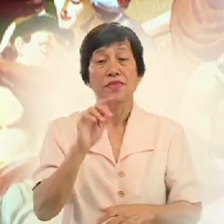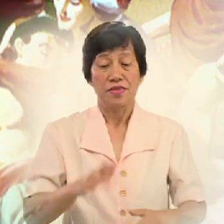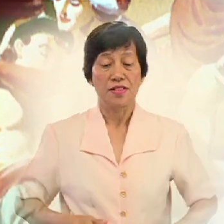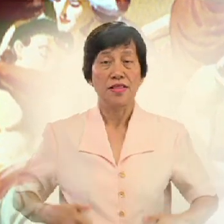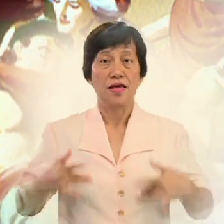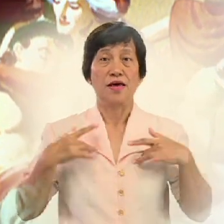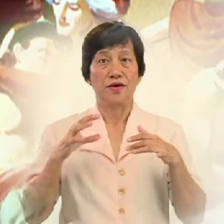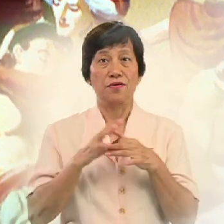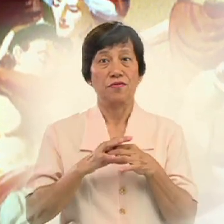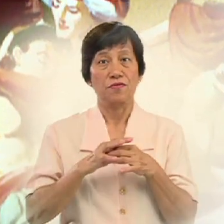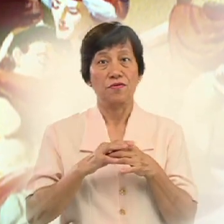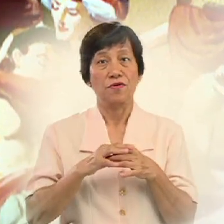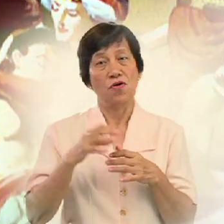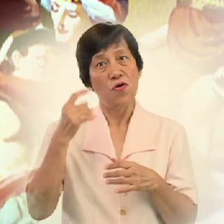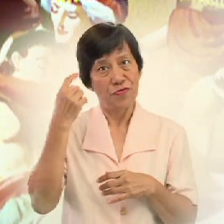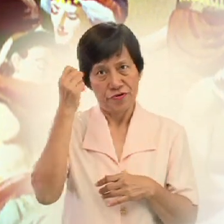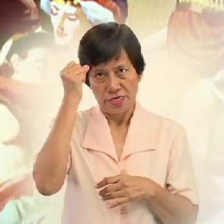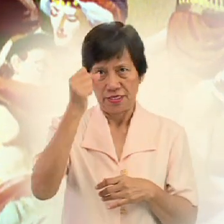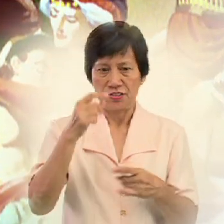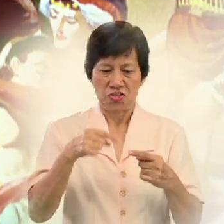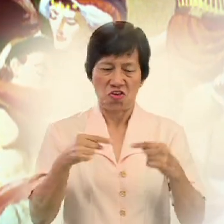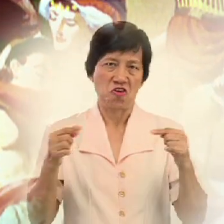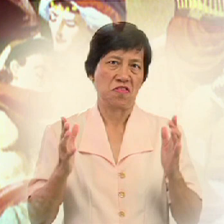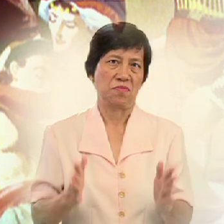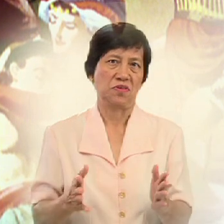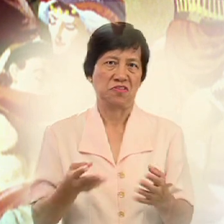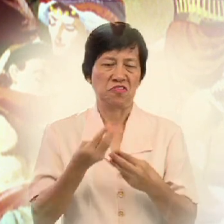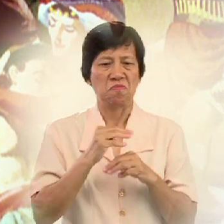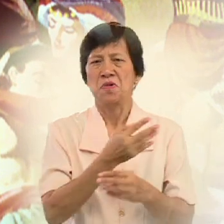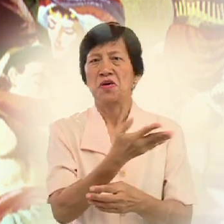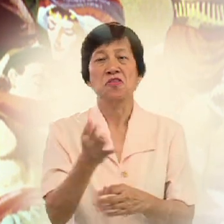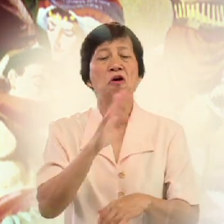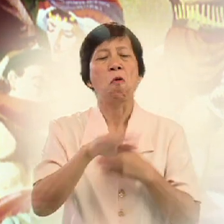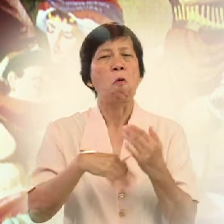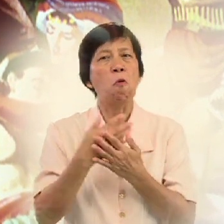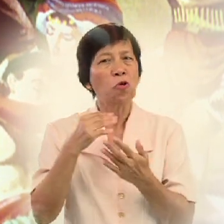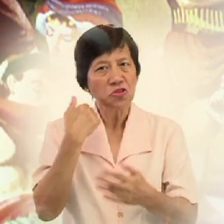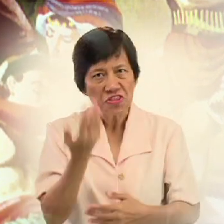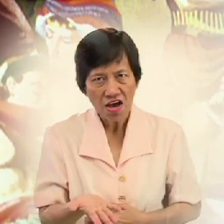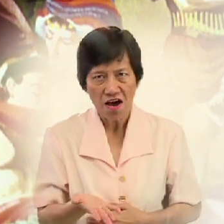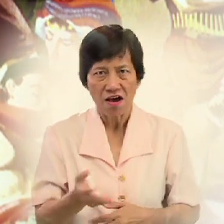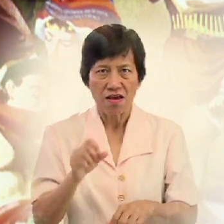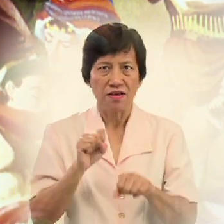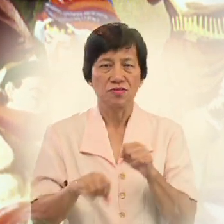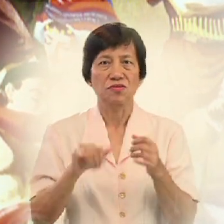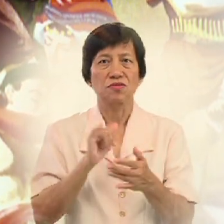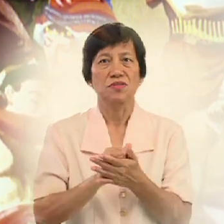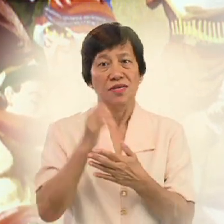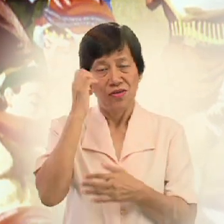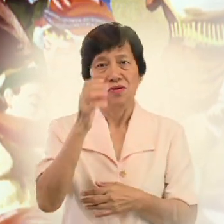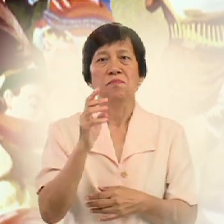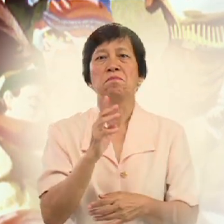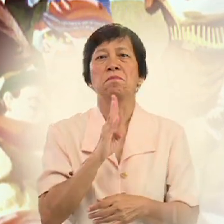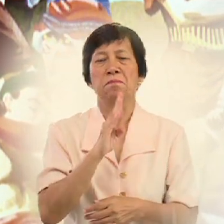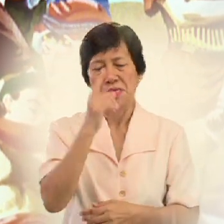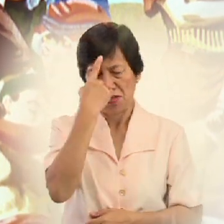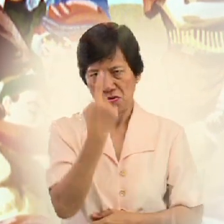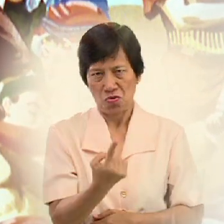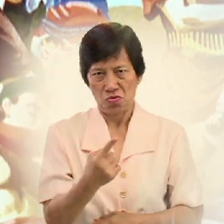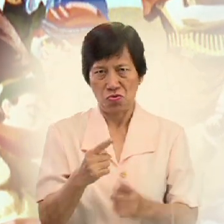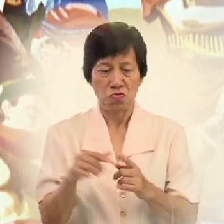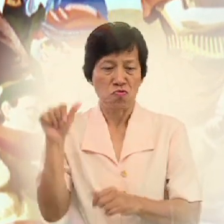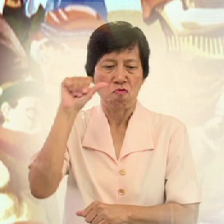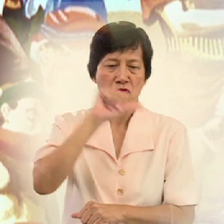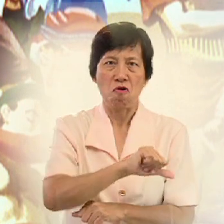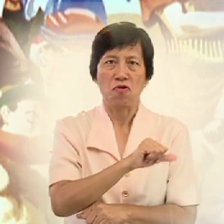his enemies. May they all die, so that he would be left alone to conquer